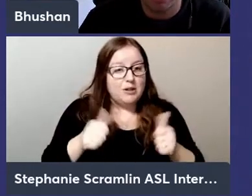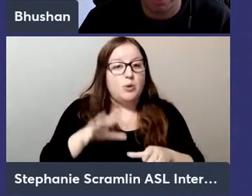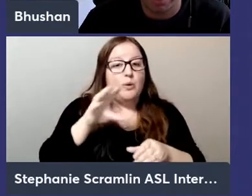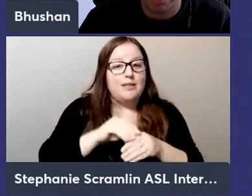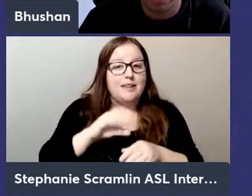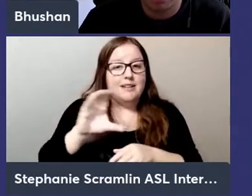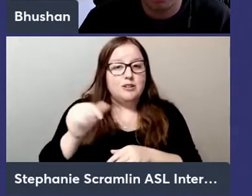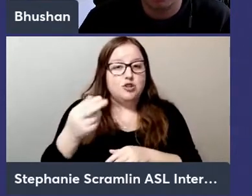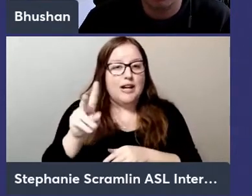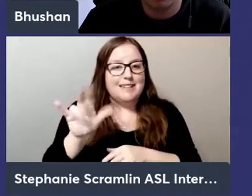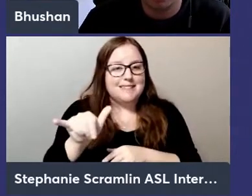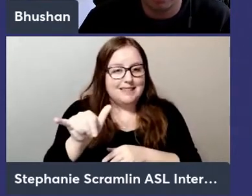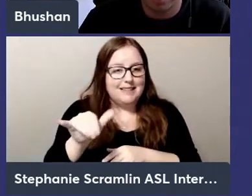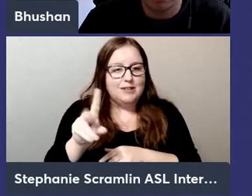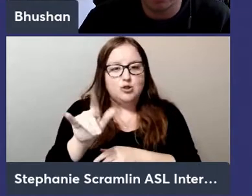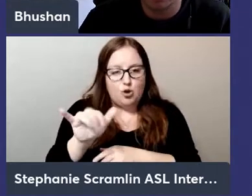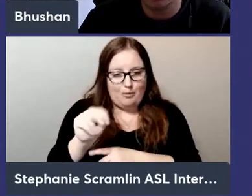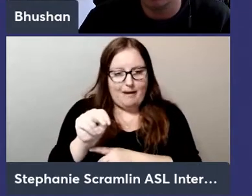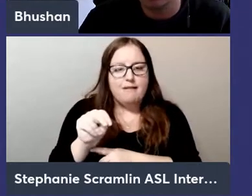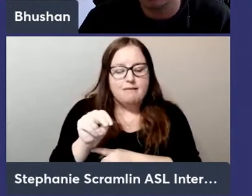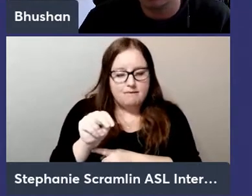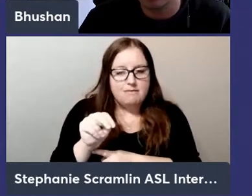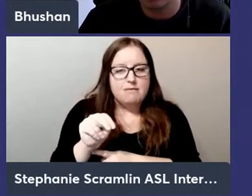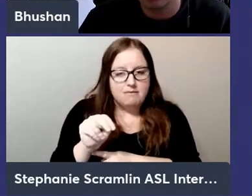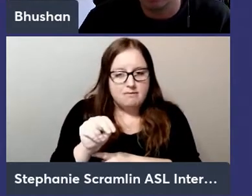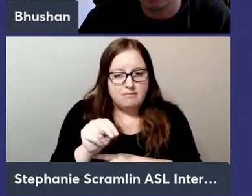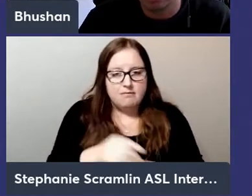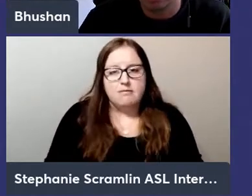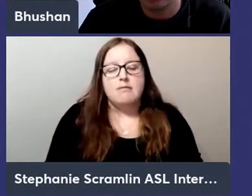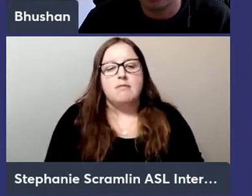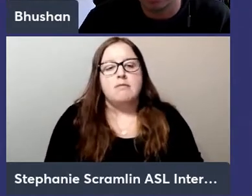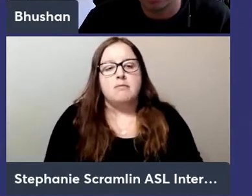chassis domain, and